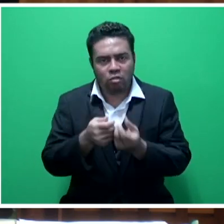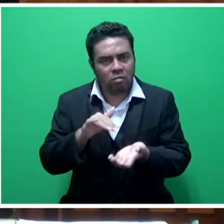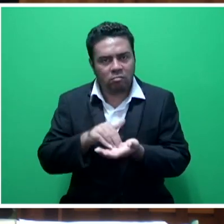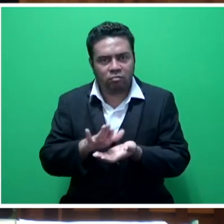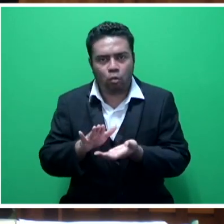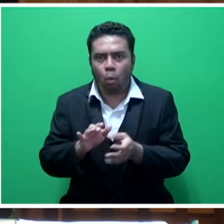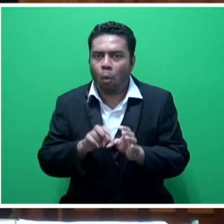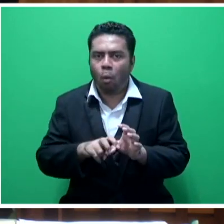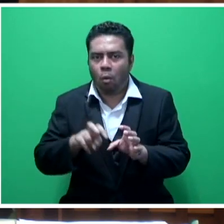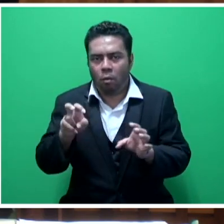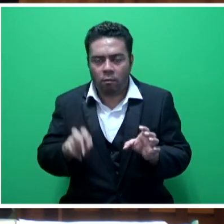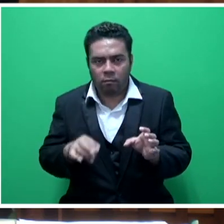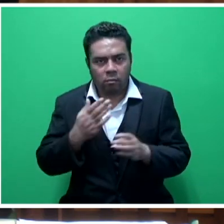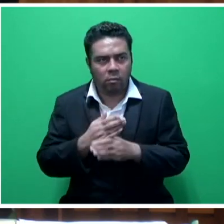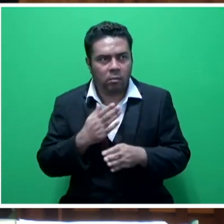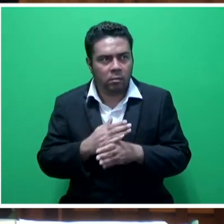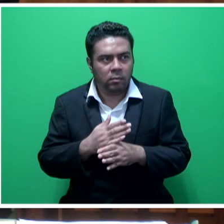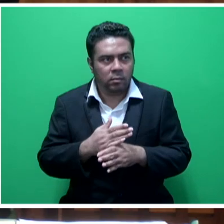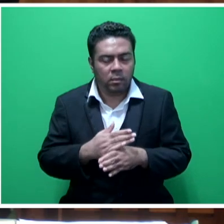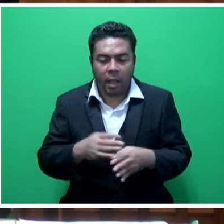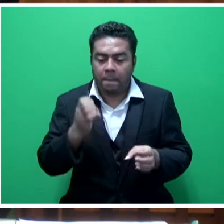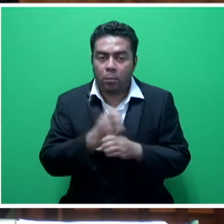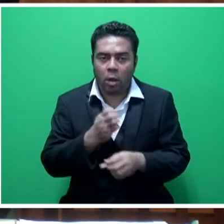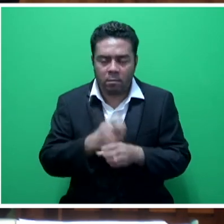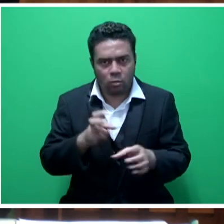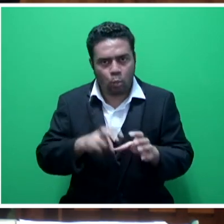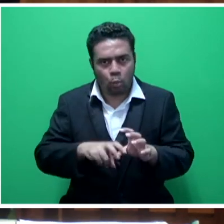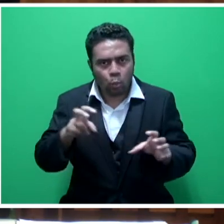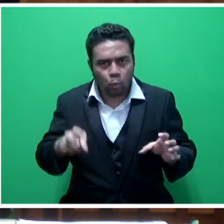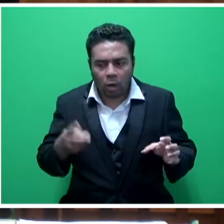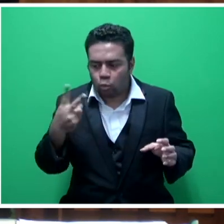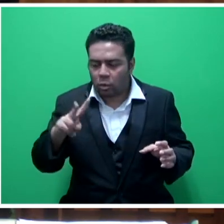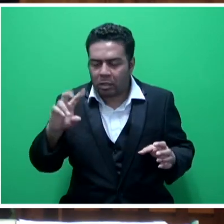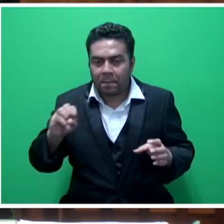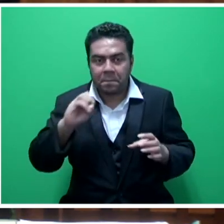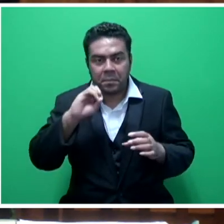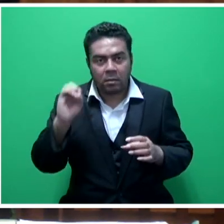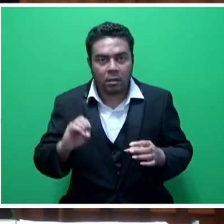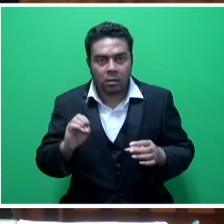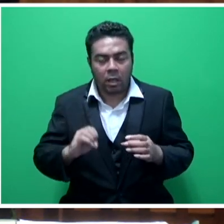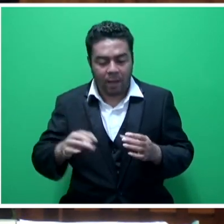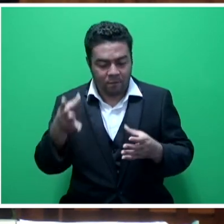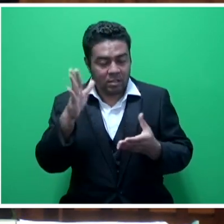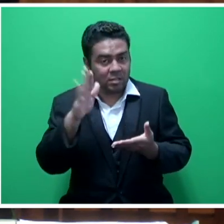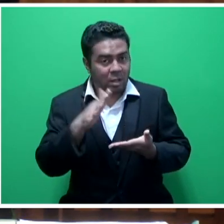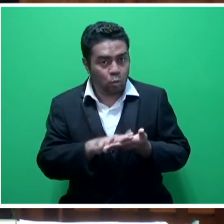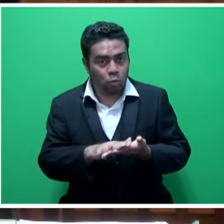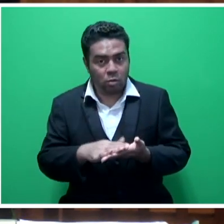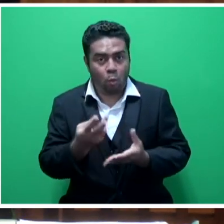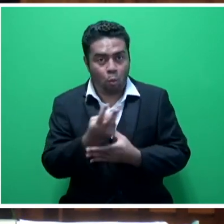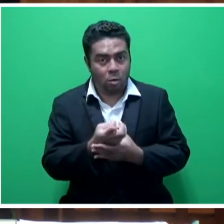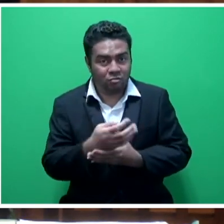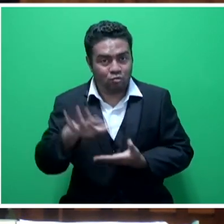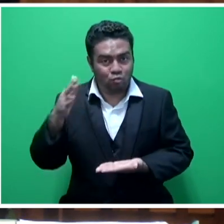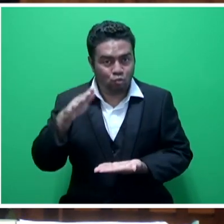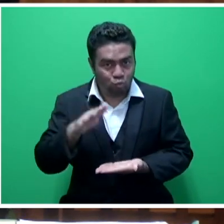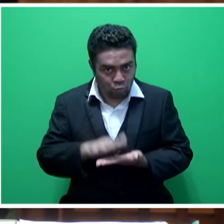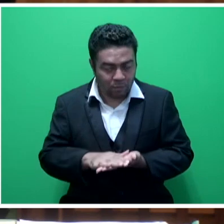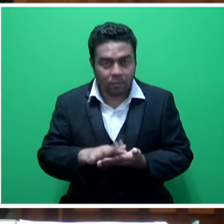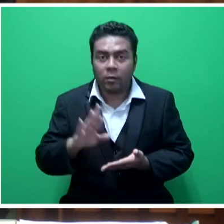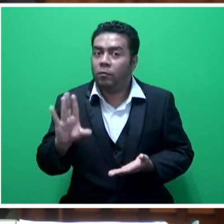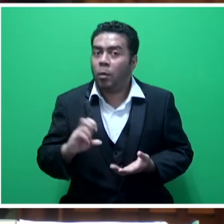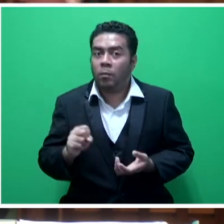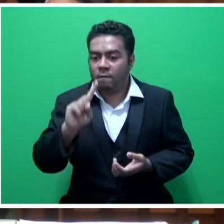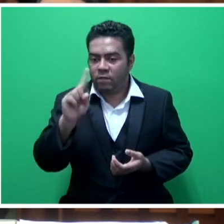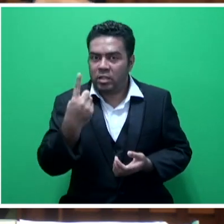May 2020 had their employment terminated. A 20% permanent salary reduction was implemented for all retained employees from 1